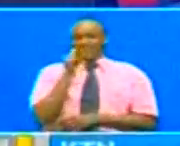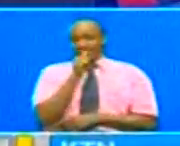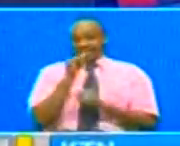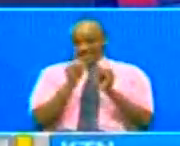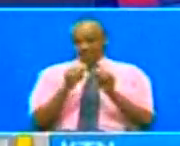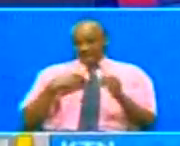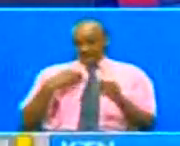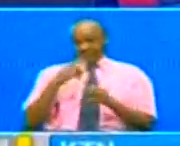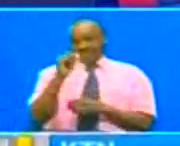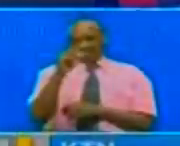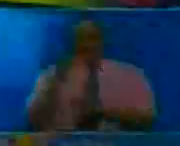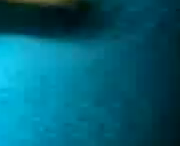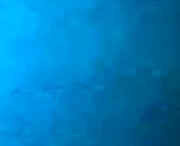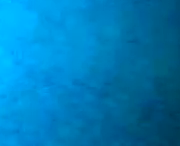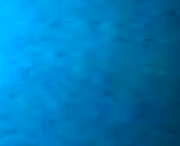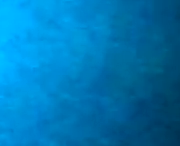The Lead.